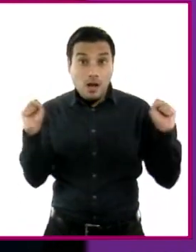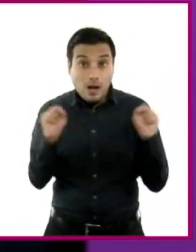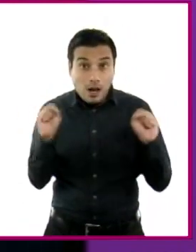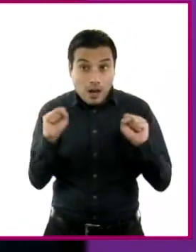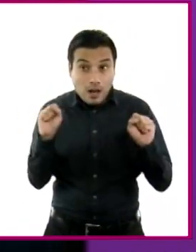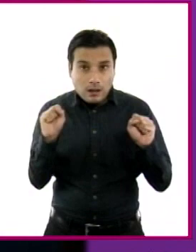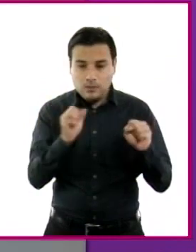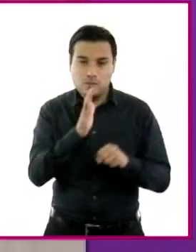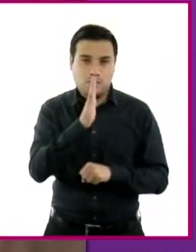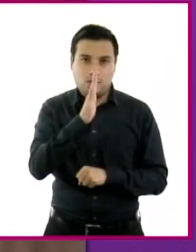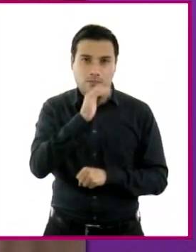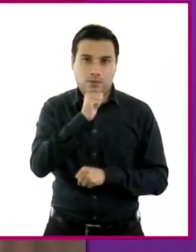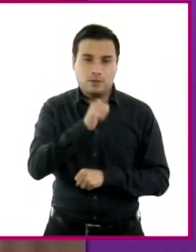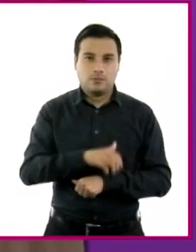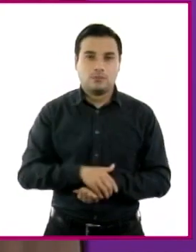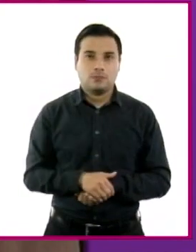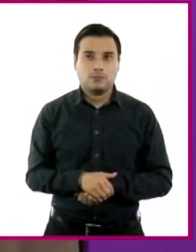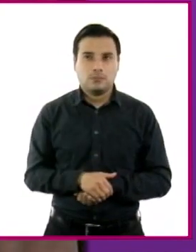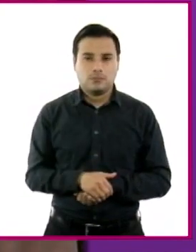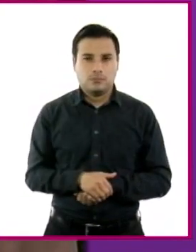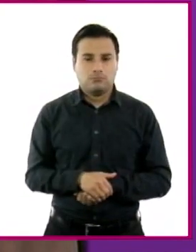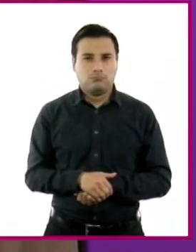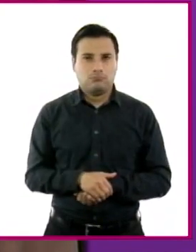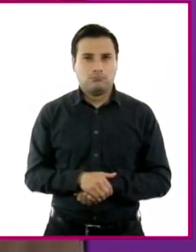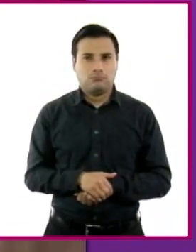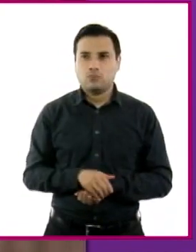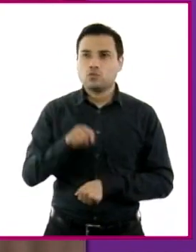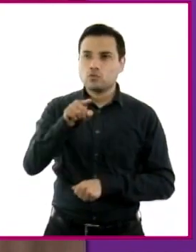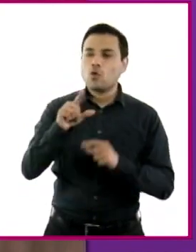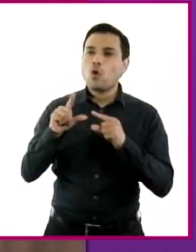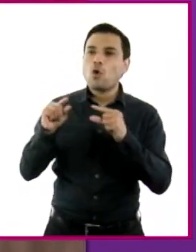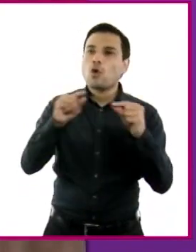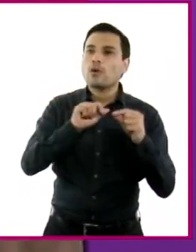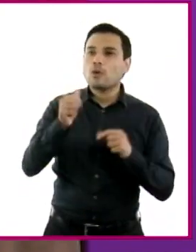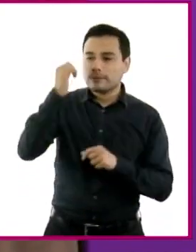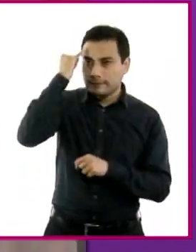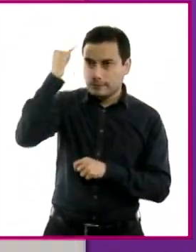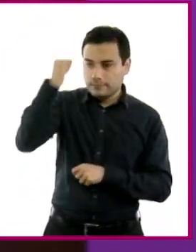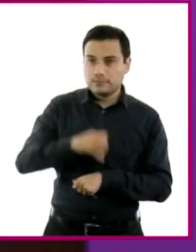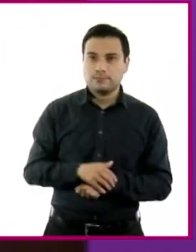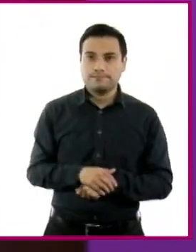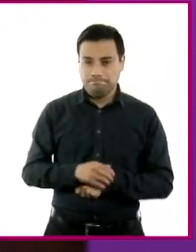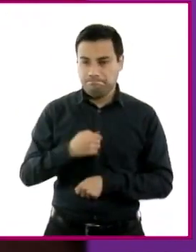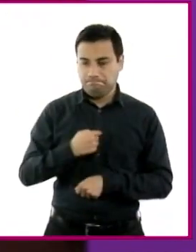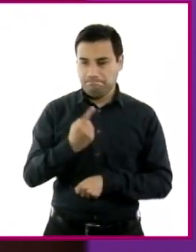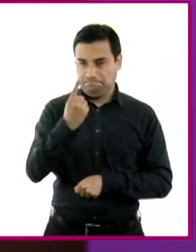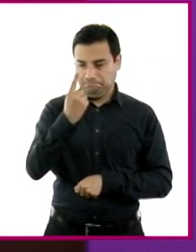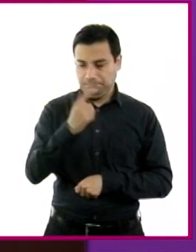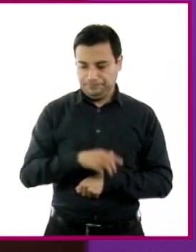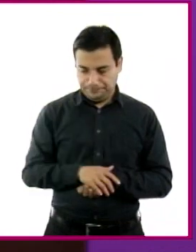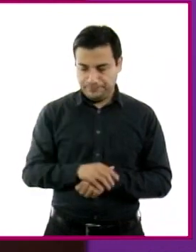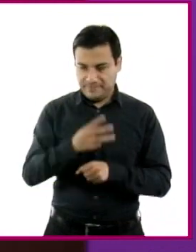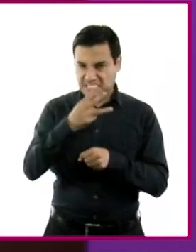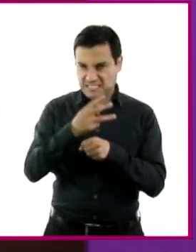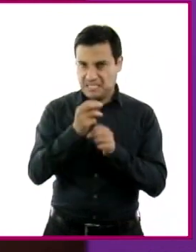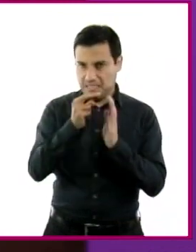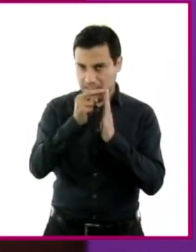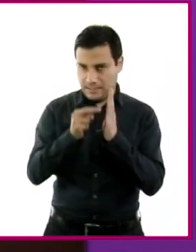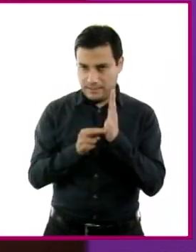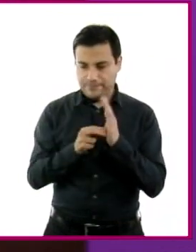playground. Miss Gossip, another rule? Yes, I have one. The third rule should